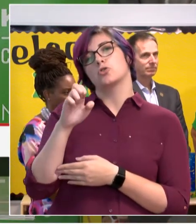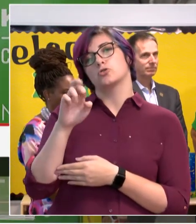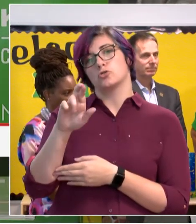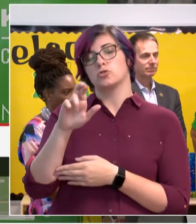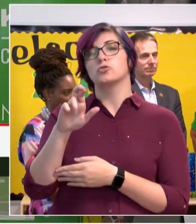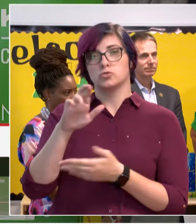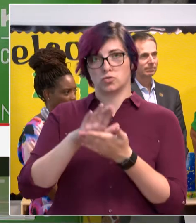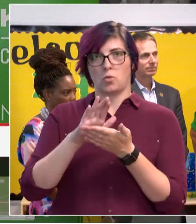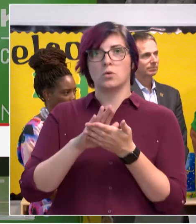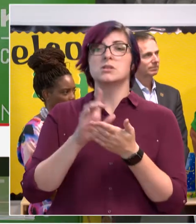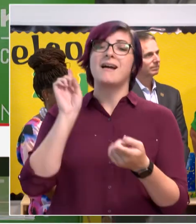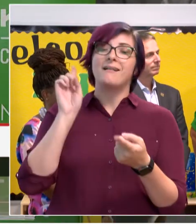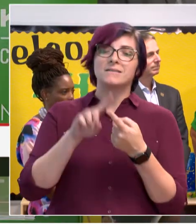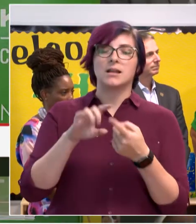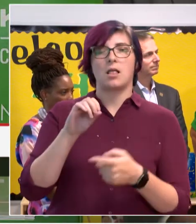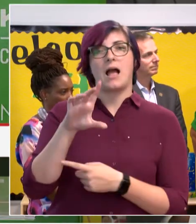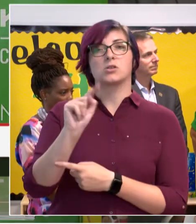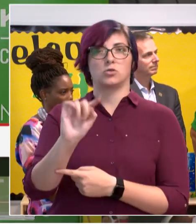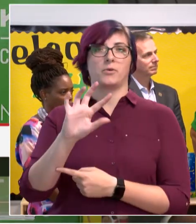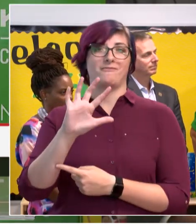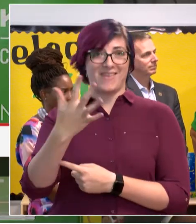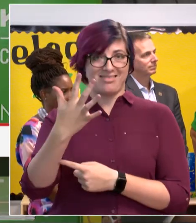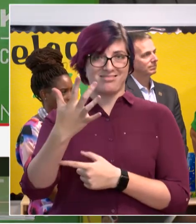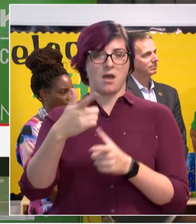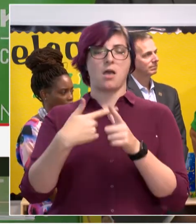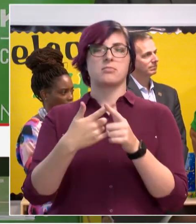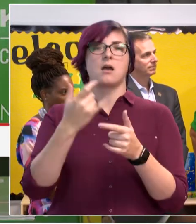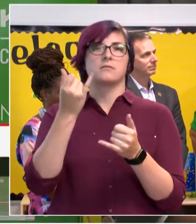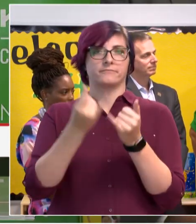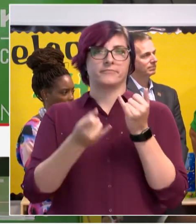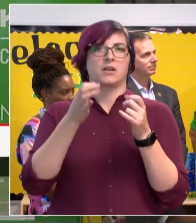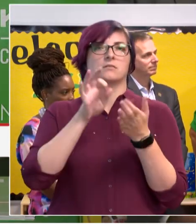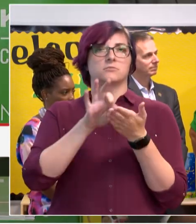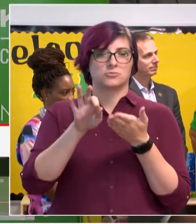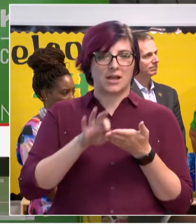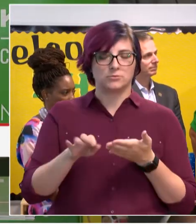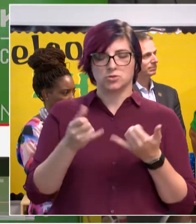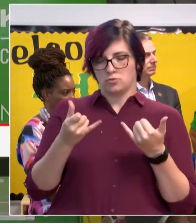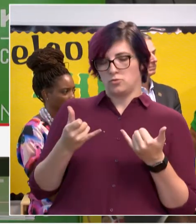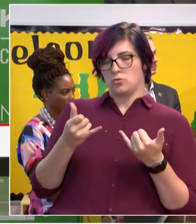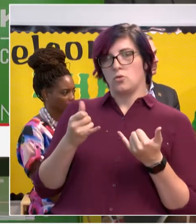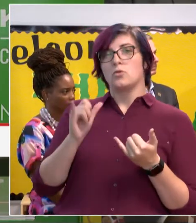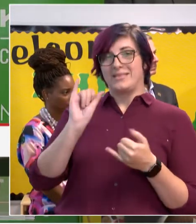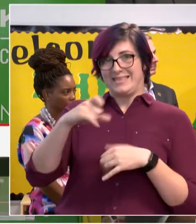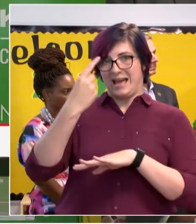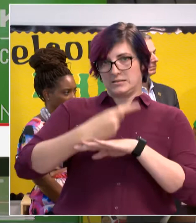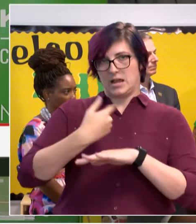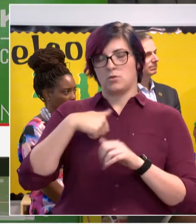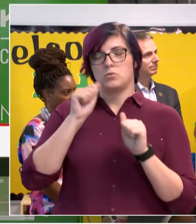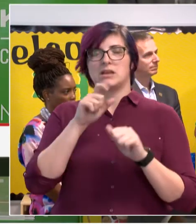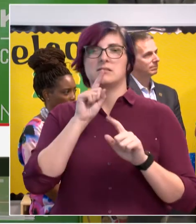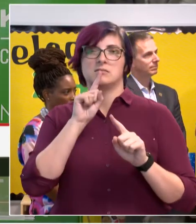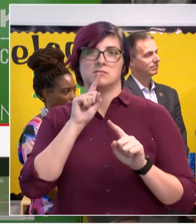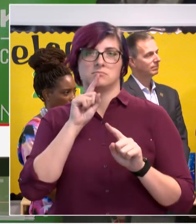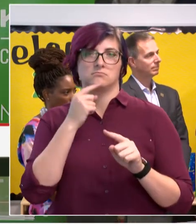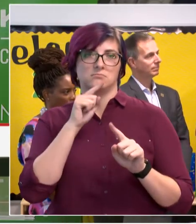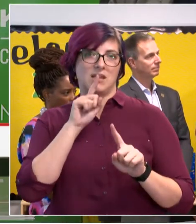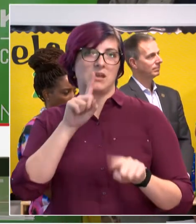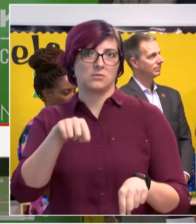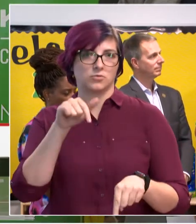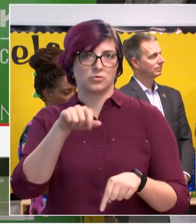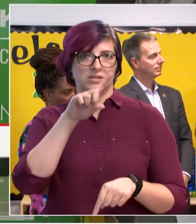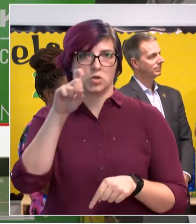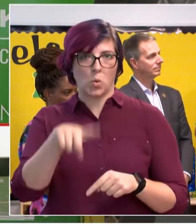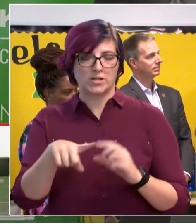day. That is the first glimpse that we would be able to say from an unaudited stance, this is where enrollment trends are showing. We are hopeful